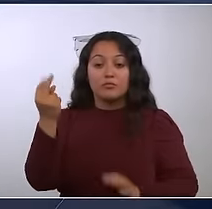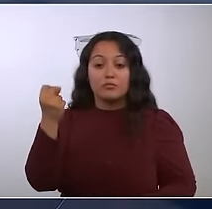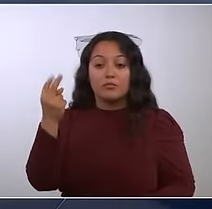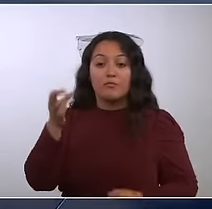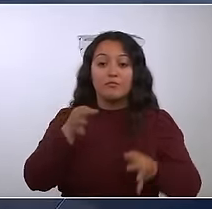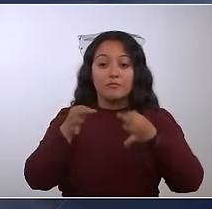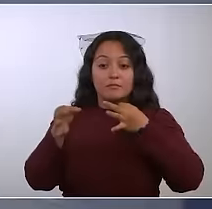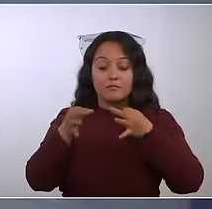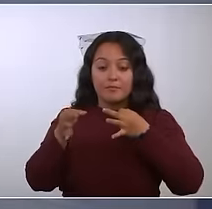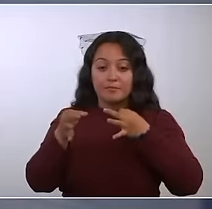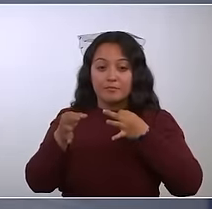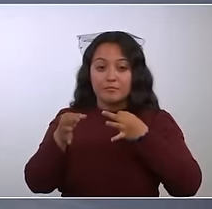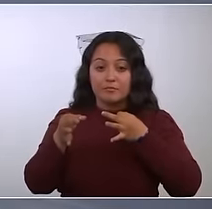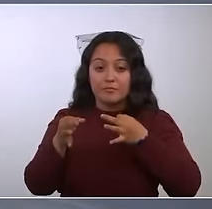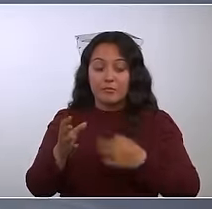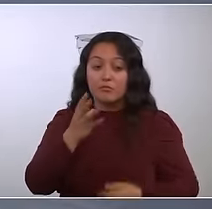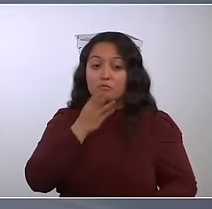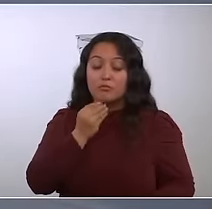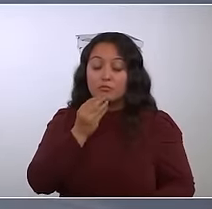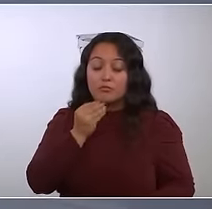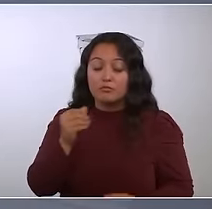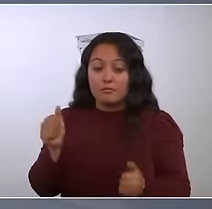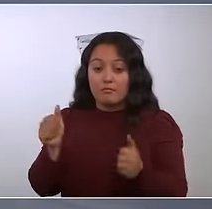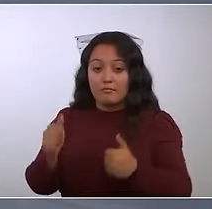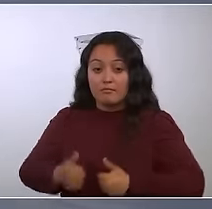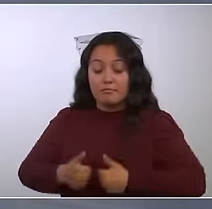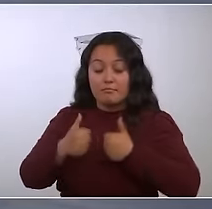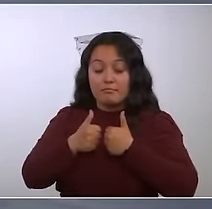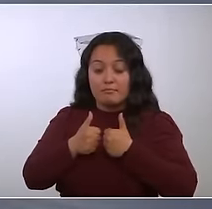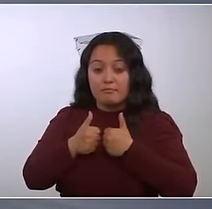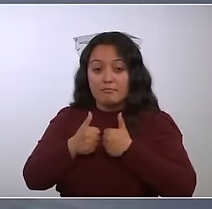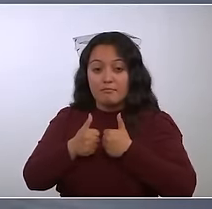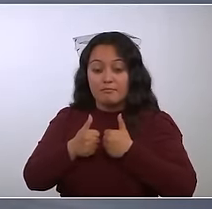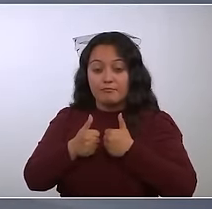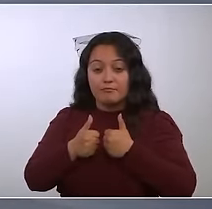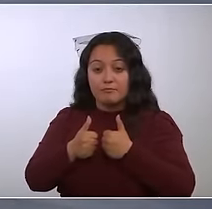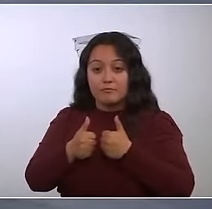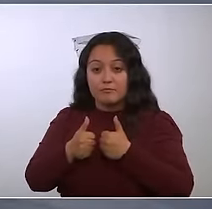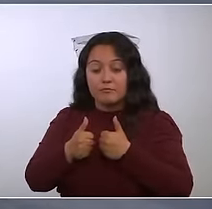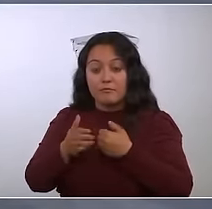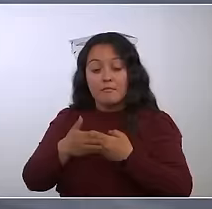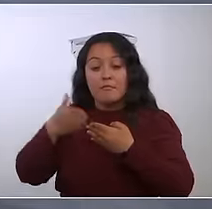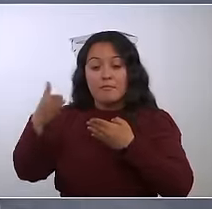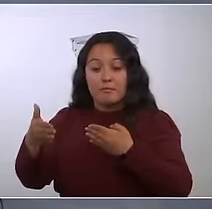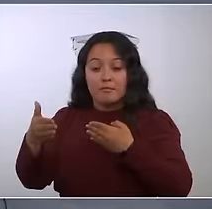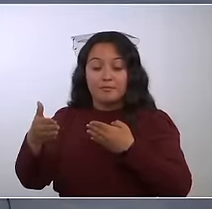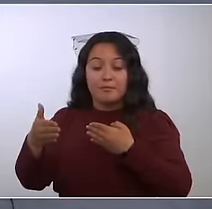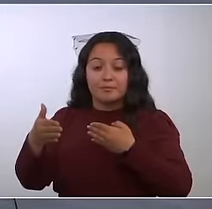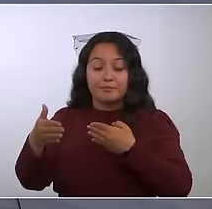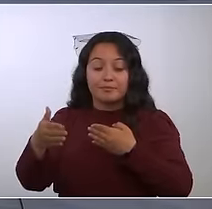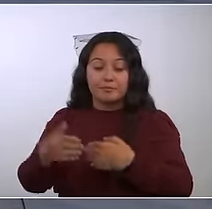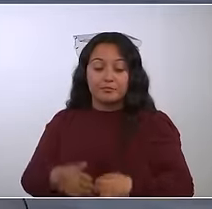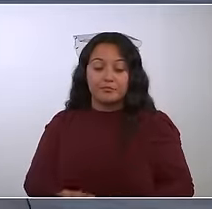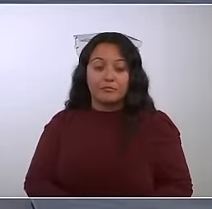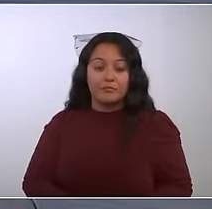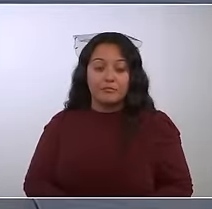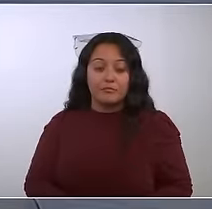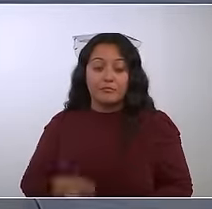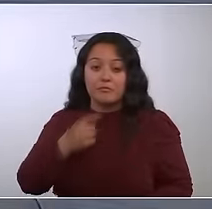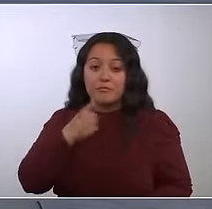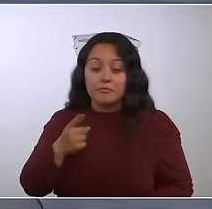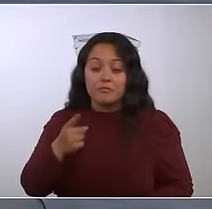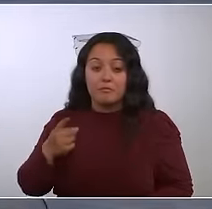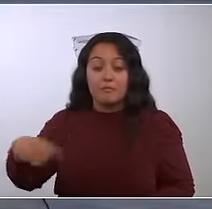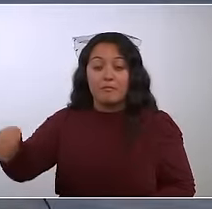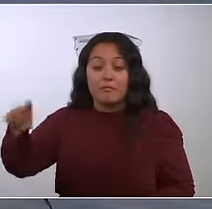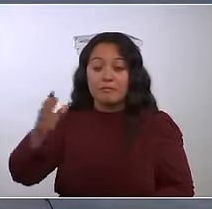12 then says. Then the Jews who lived near came and told us 10 times. Pero sucedió cuando venían los judíos que habitaban entre ellos nos decían hasta 10 veces.